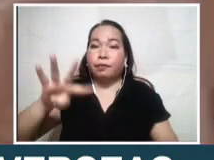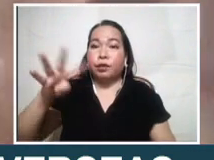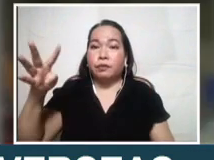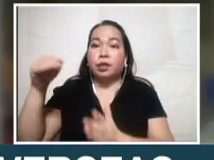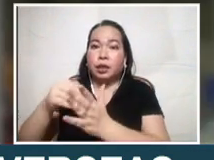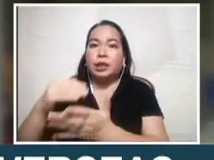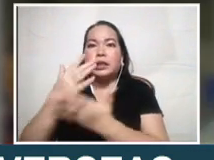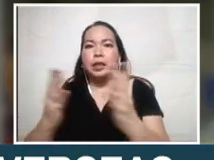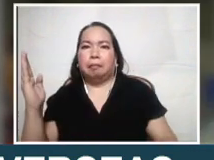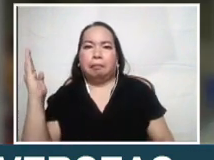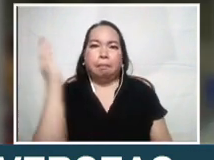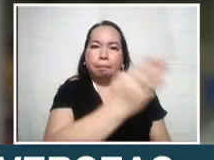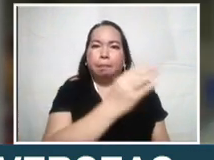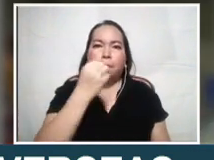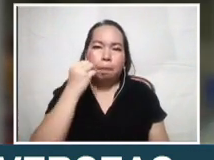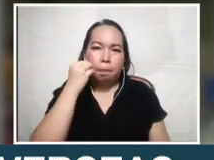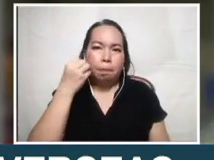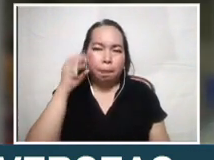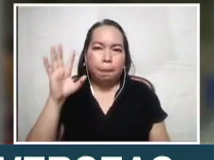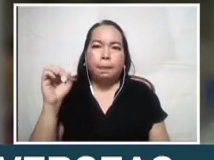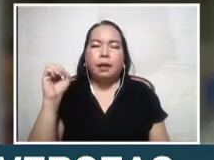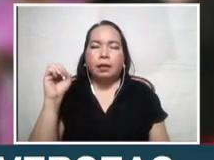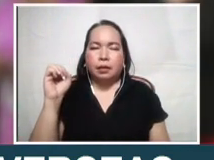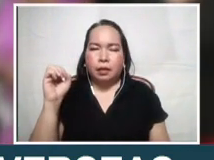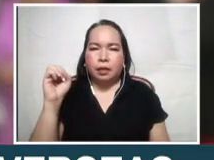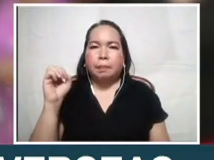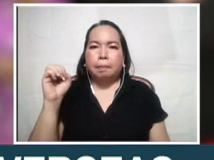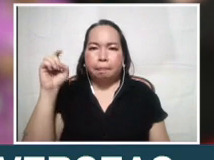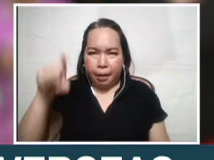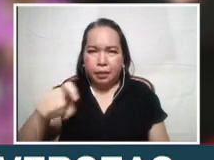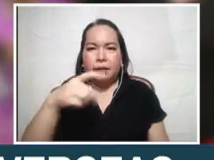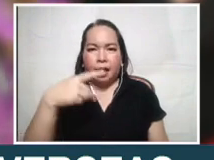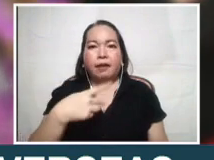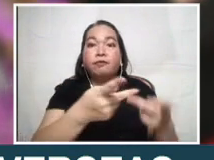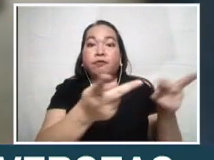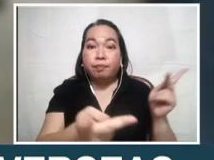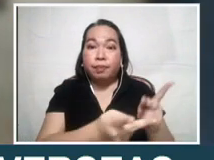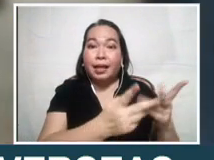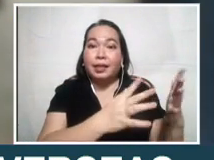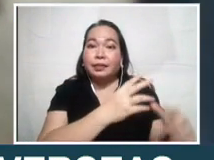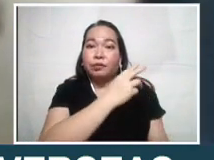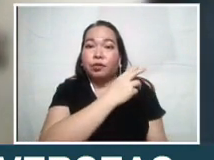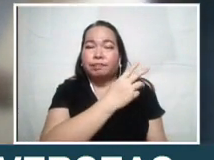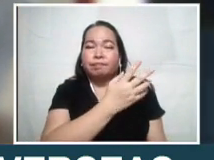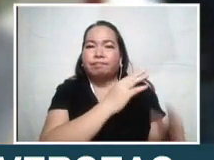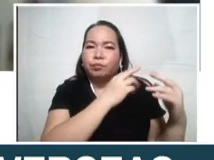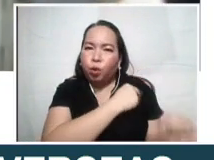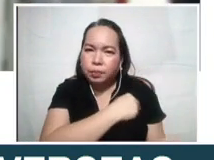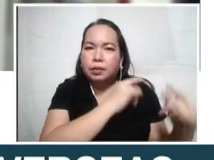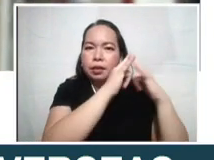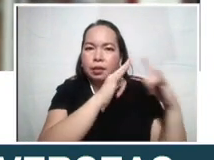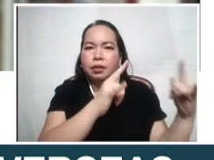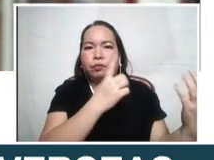only if there are quarantine facilities in their places. All right. Finally, Secretary, before I let you go,